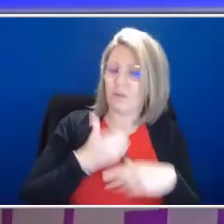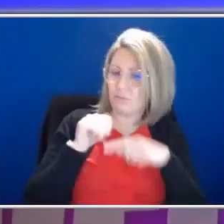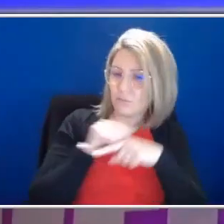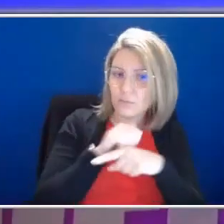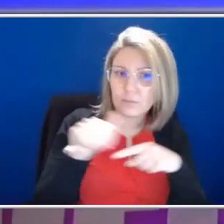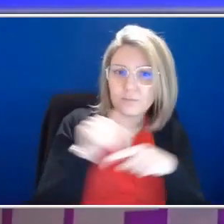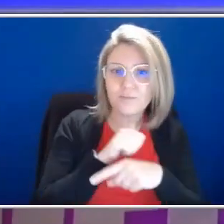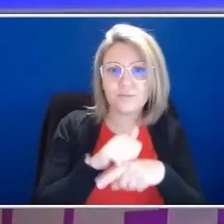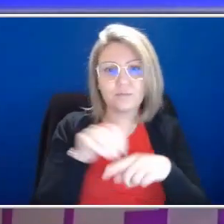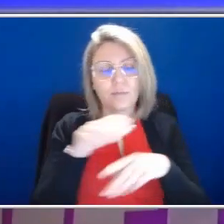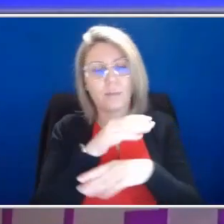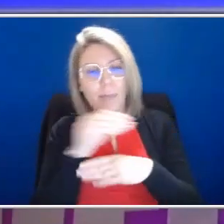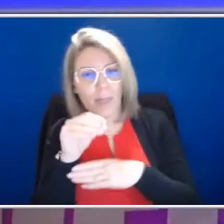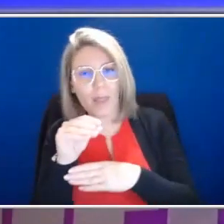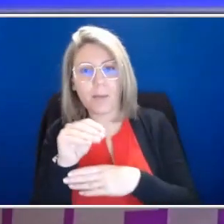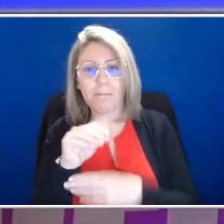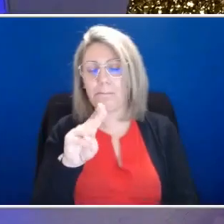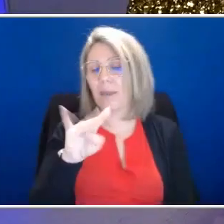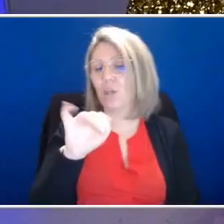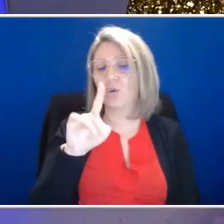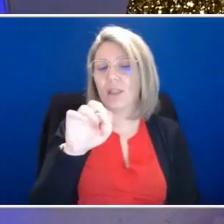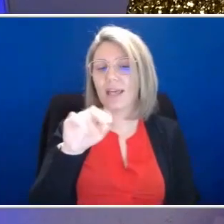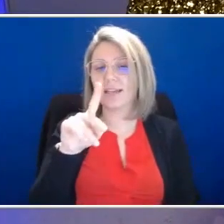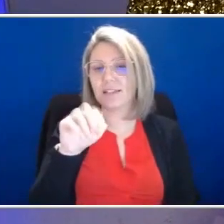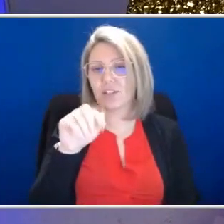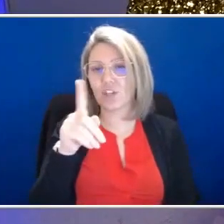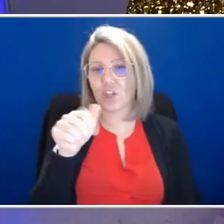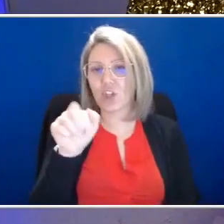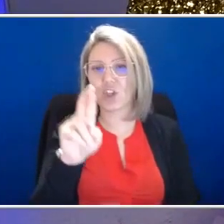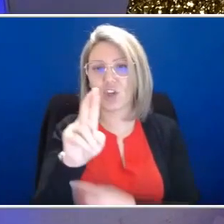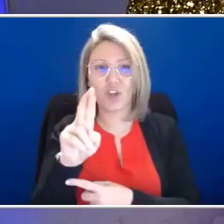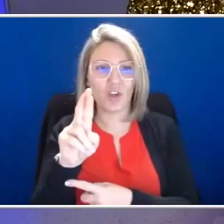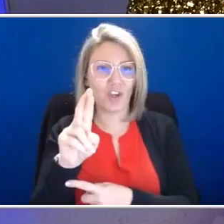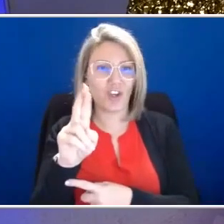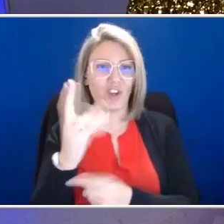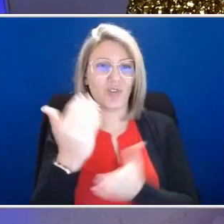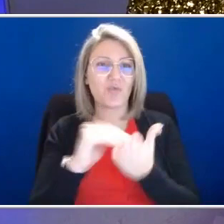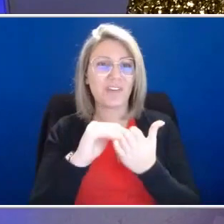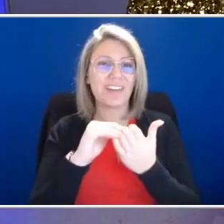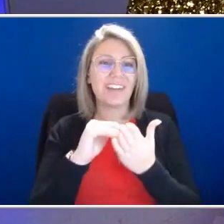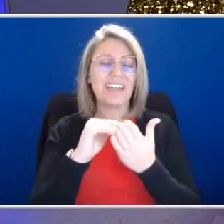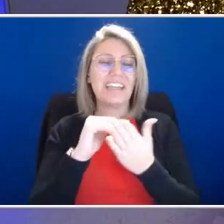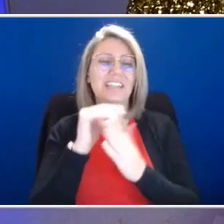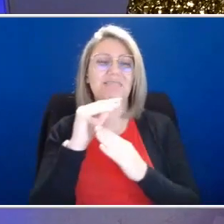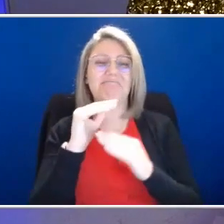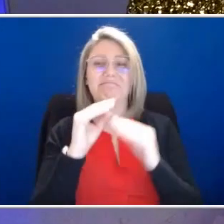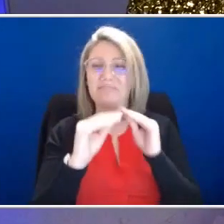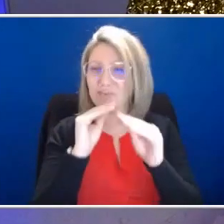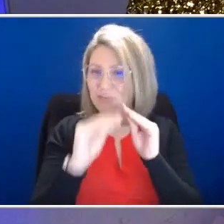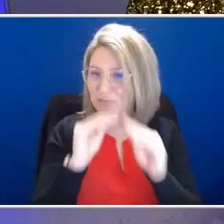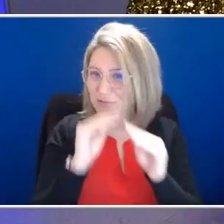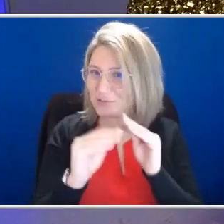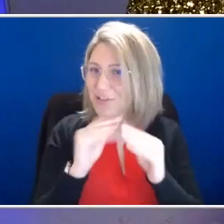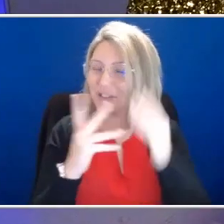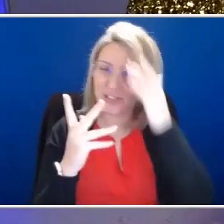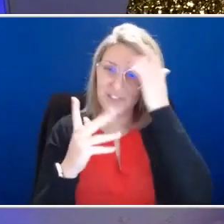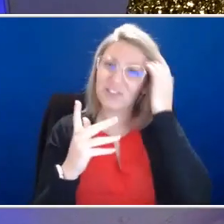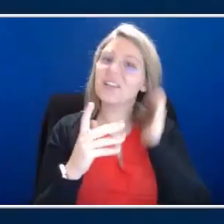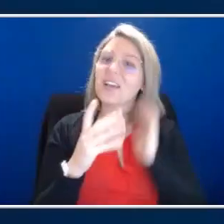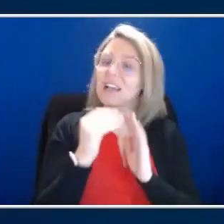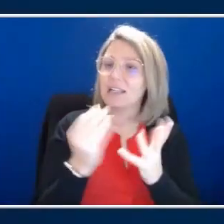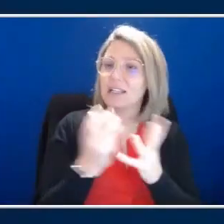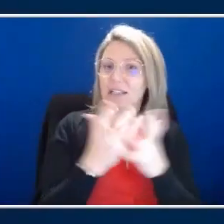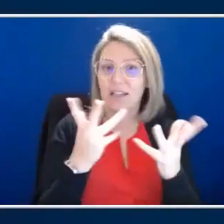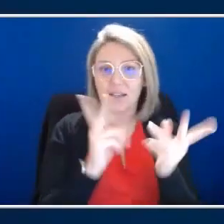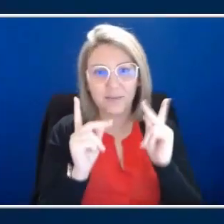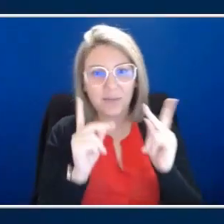microvascular reconstructive surgeons. Holy smokes. This is fascinating. We know so many of you have questions who are watching and comments